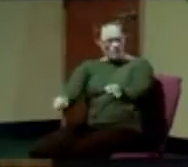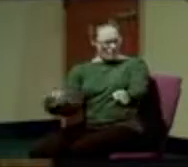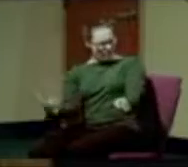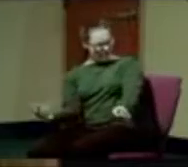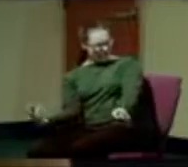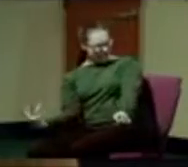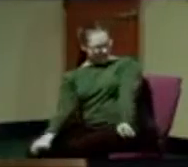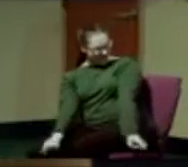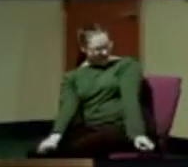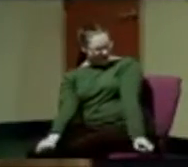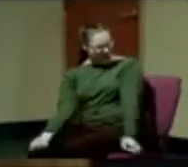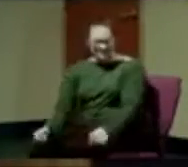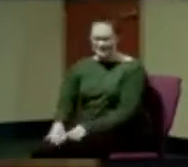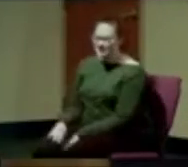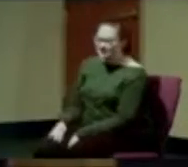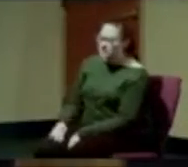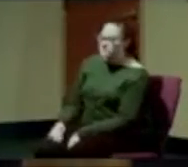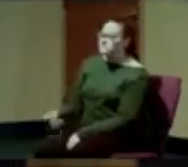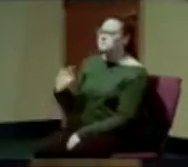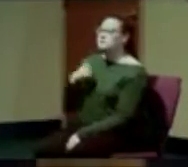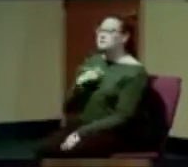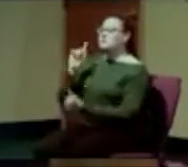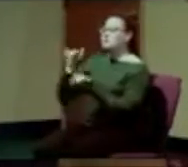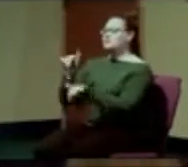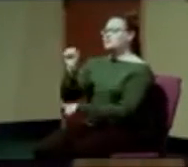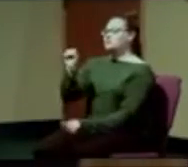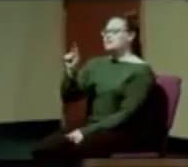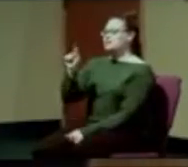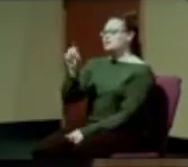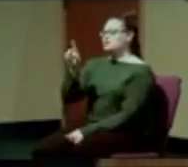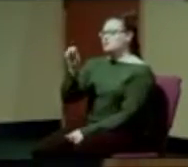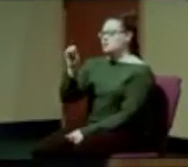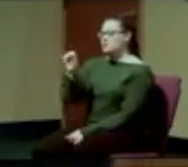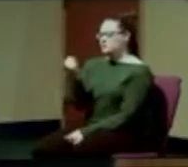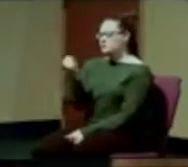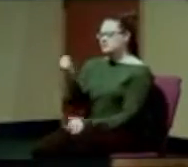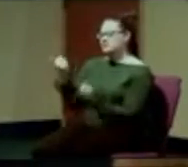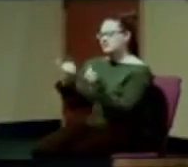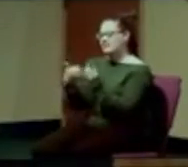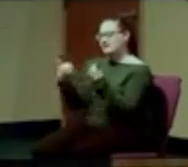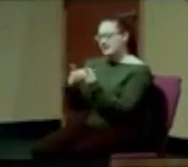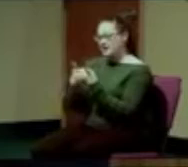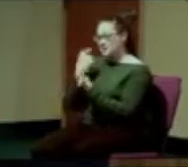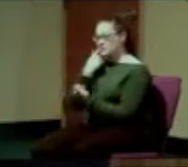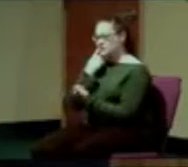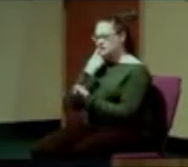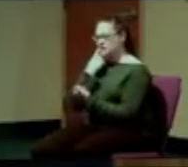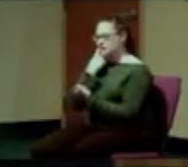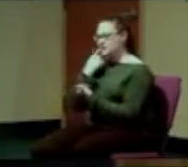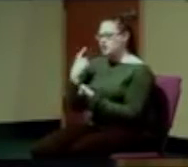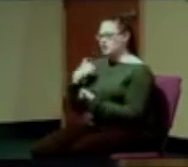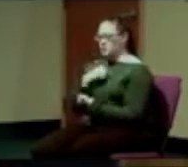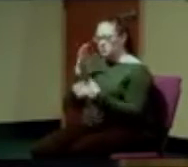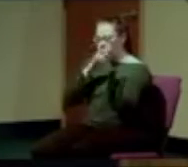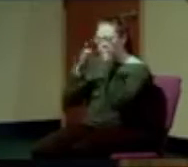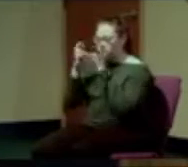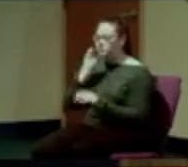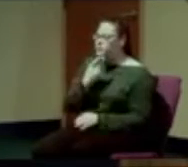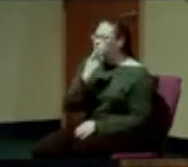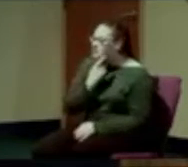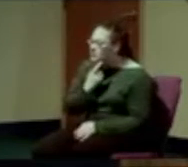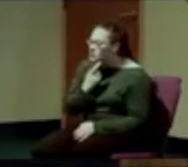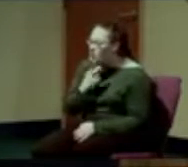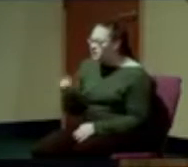and I told you we went to the Astros game a week or two ago, and we were looking for a restaurant, so we put the restaurant into the GPS, and it was